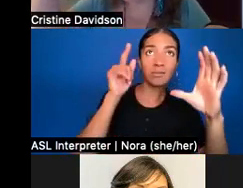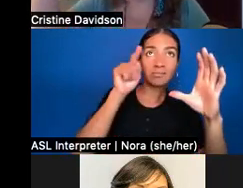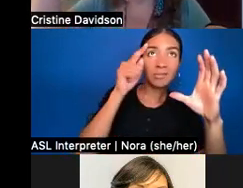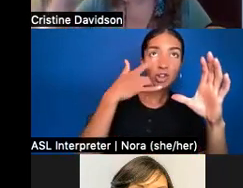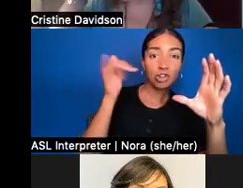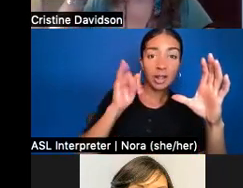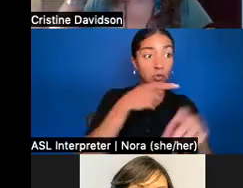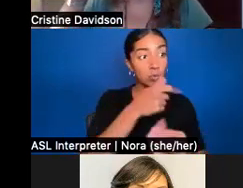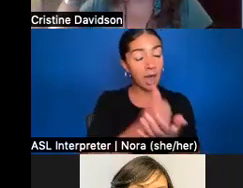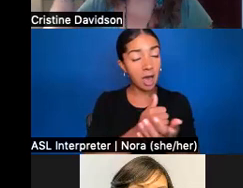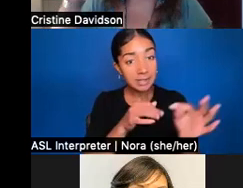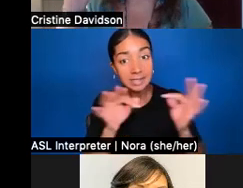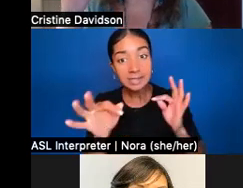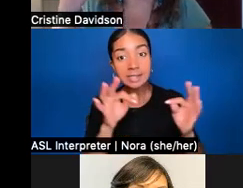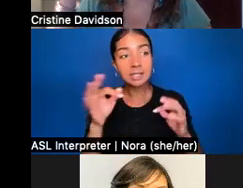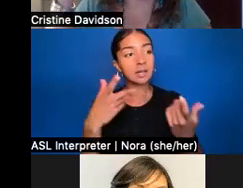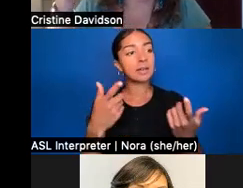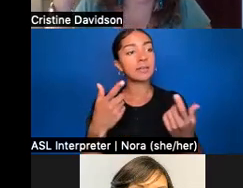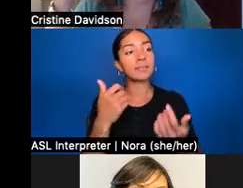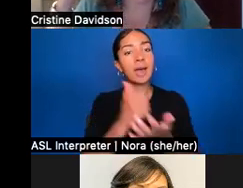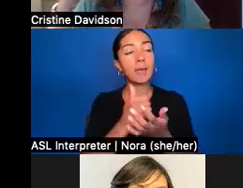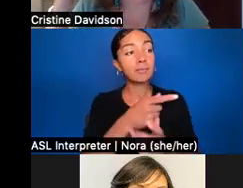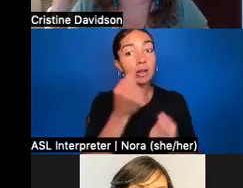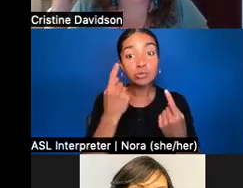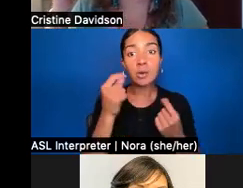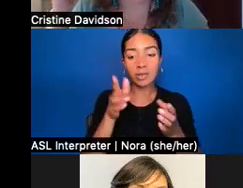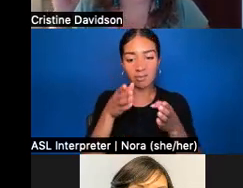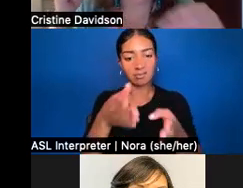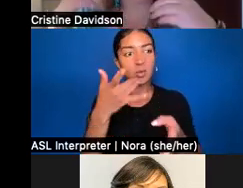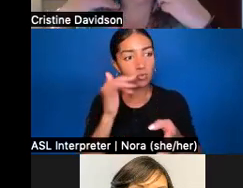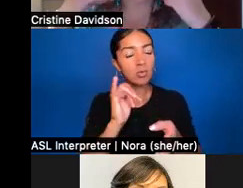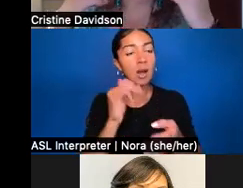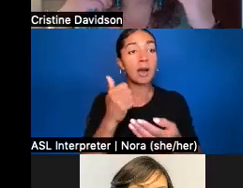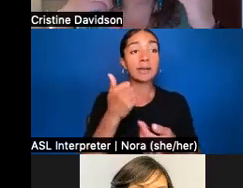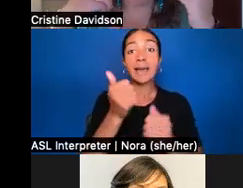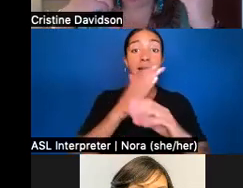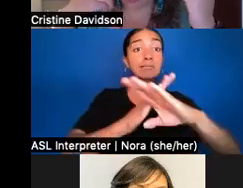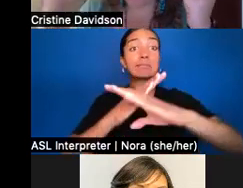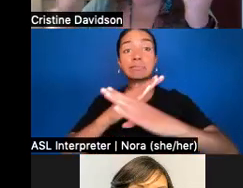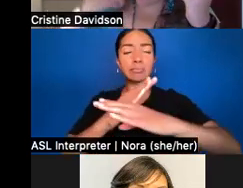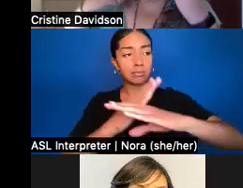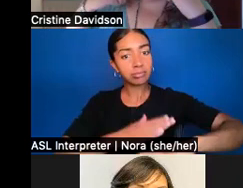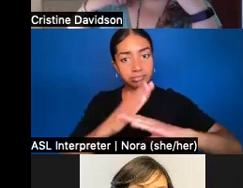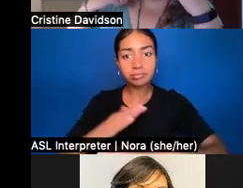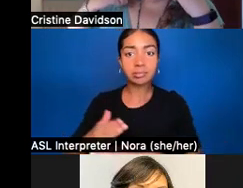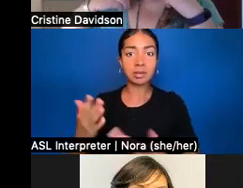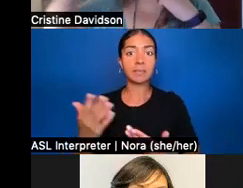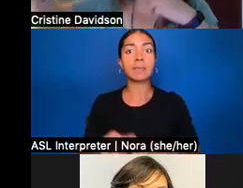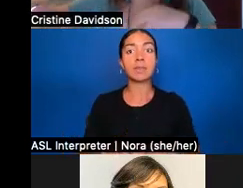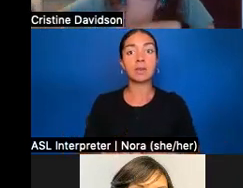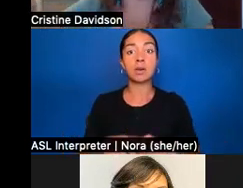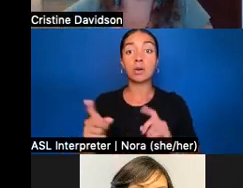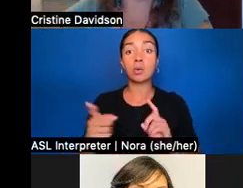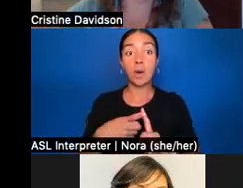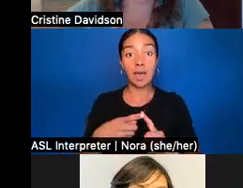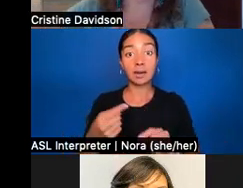light on, to see, to make it easier, to remove any barriers, right? Like when I develop my own path, I'm